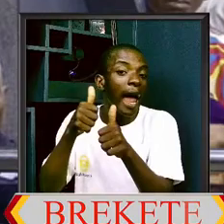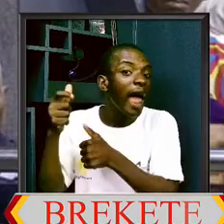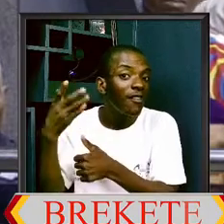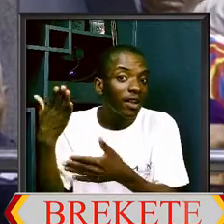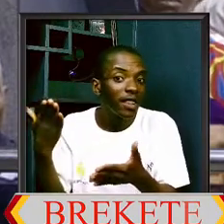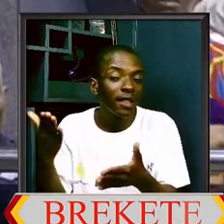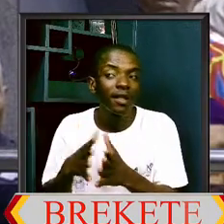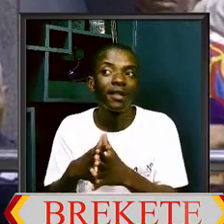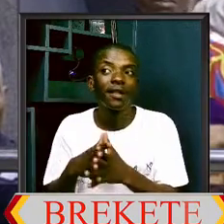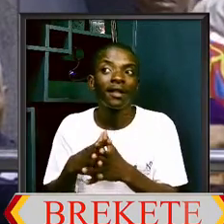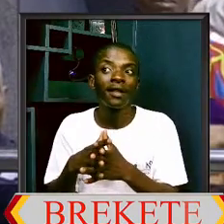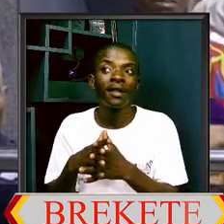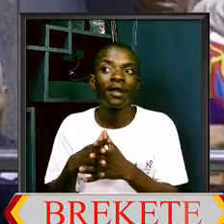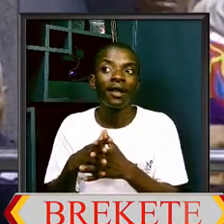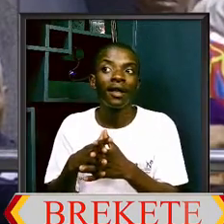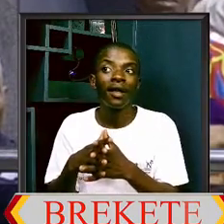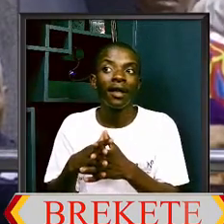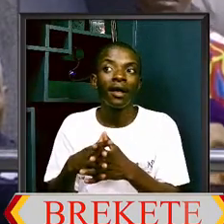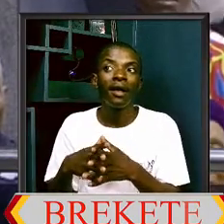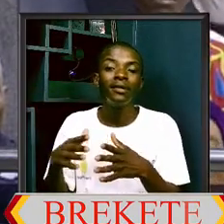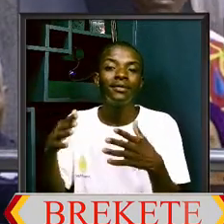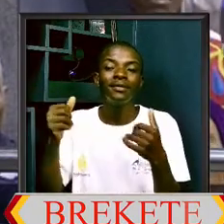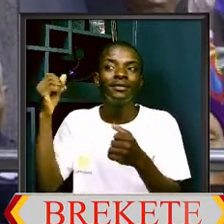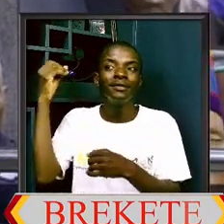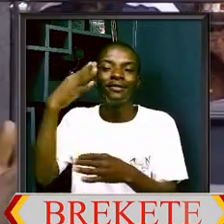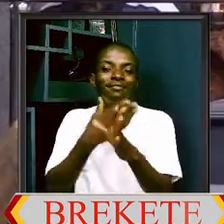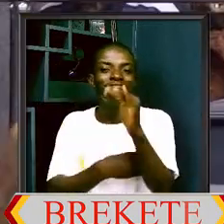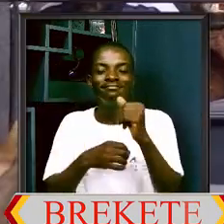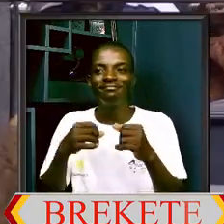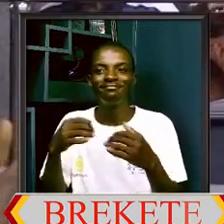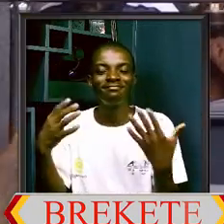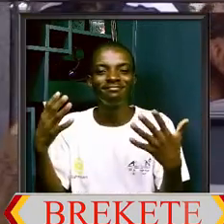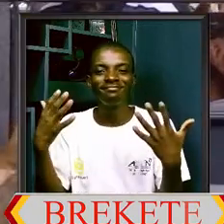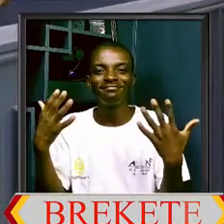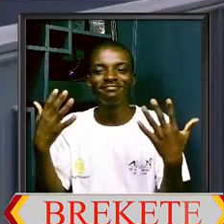everything but the special grace of God Amen